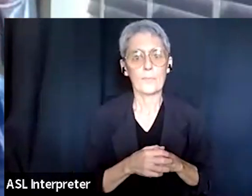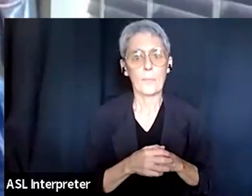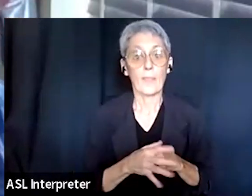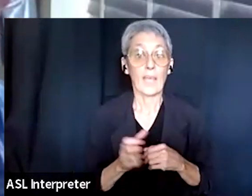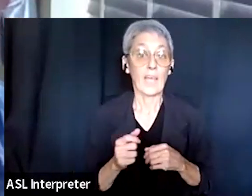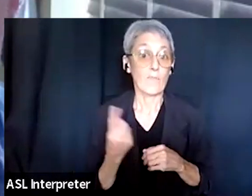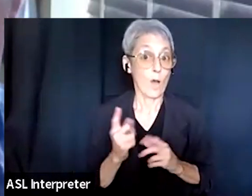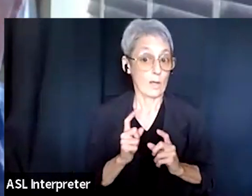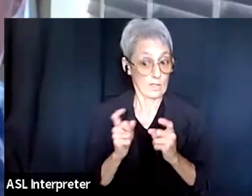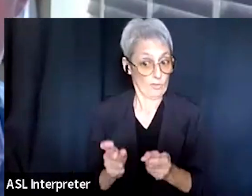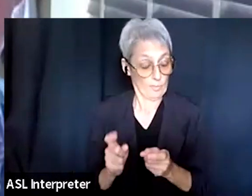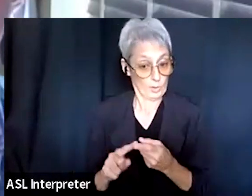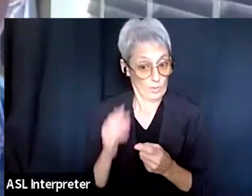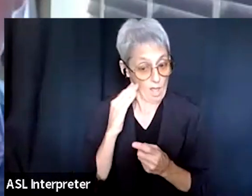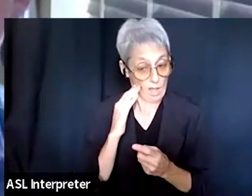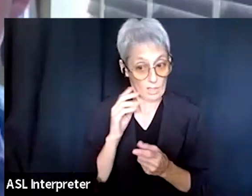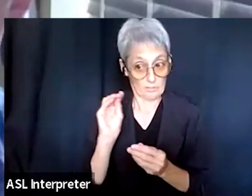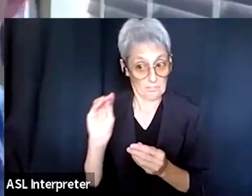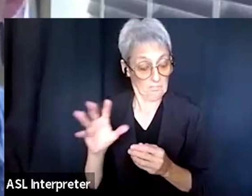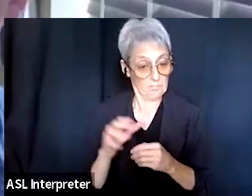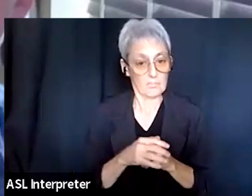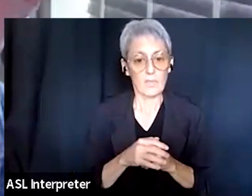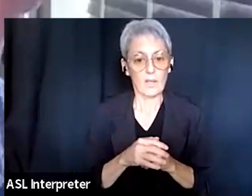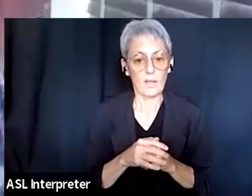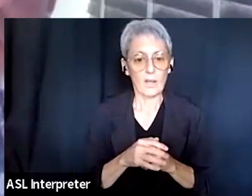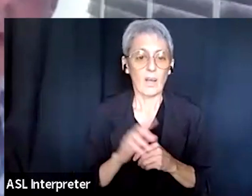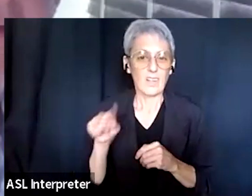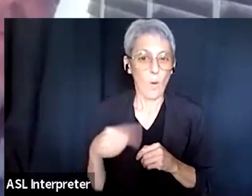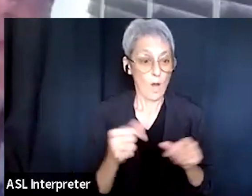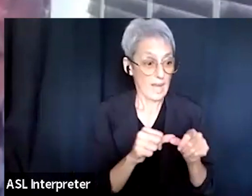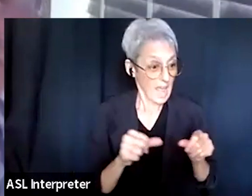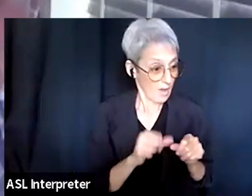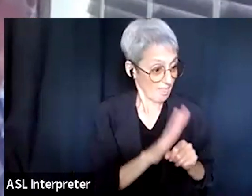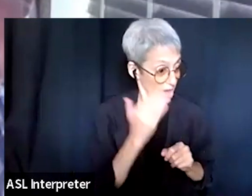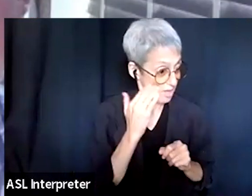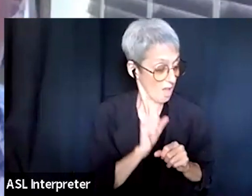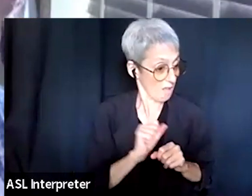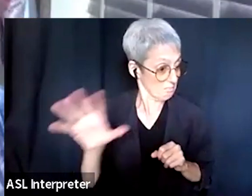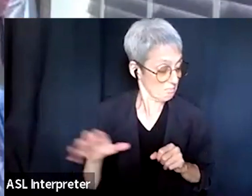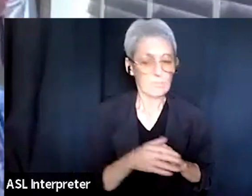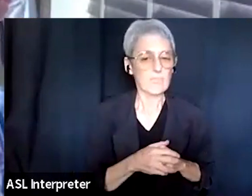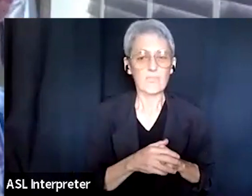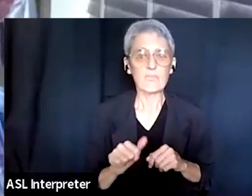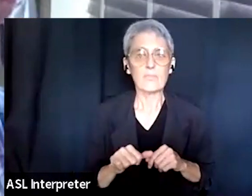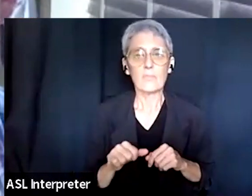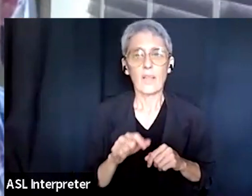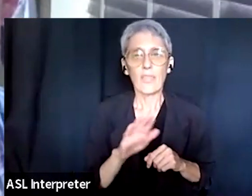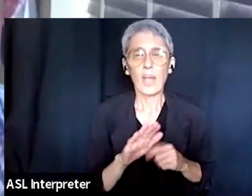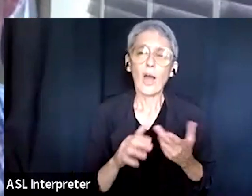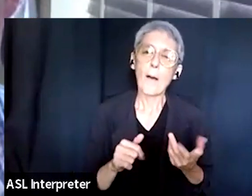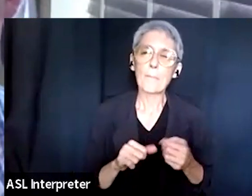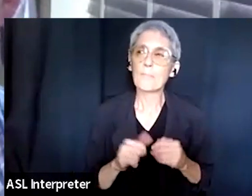it shouldn't be just knowledge in one region. It should be one that other, colleagues in other countries recognize.